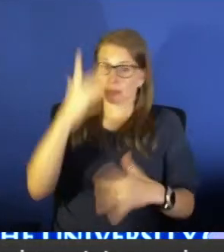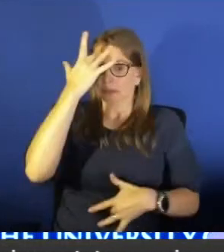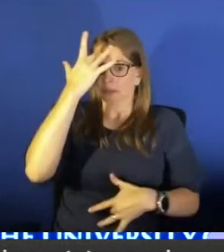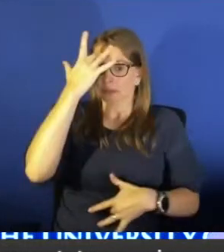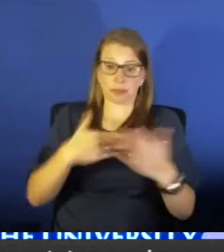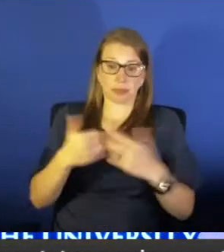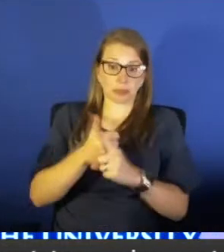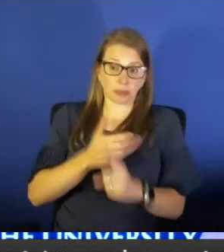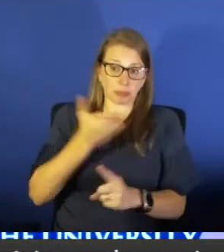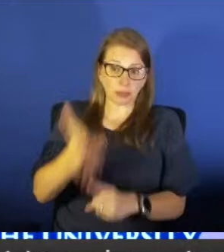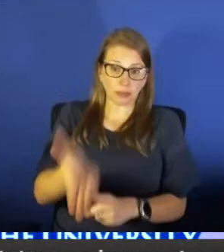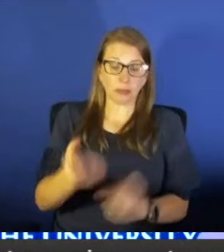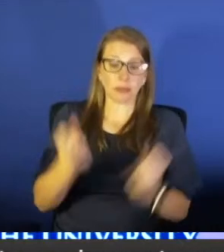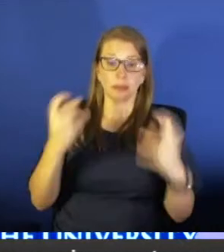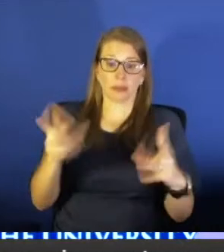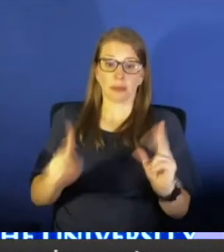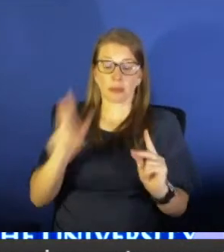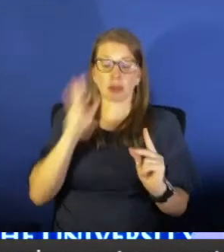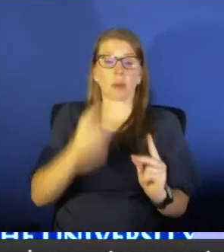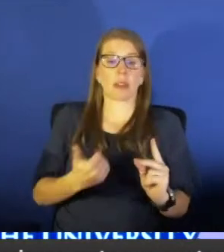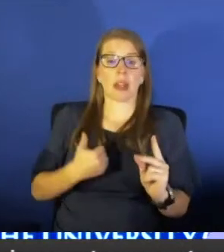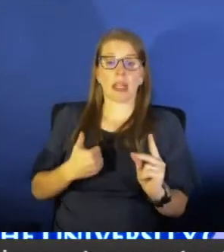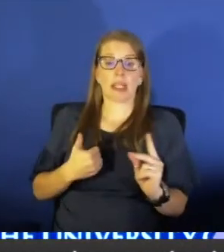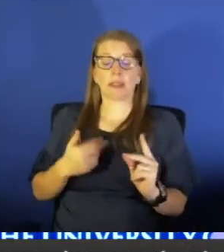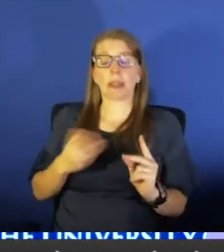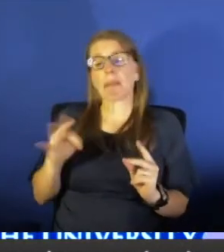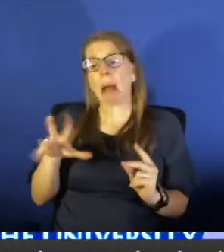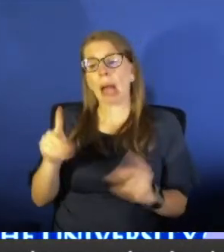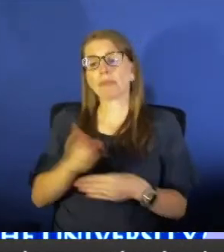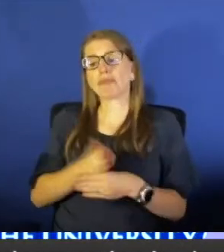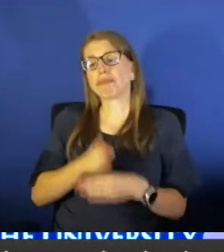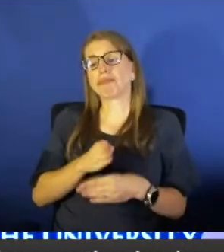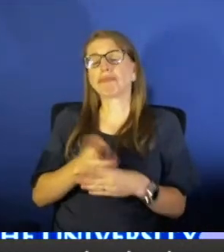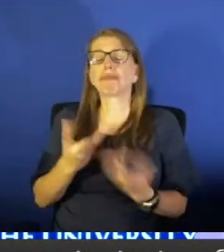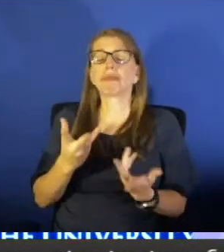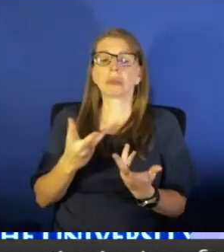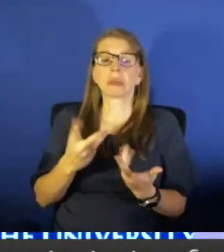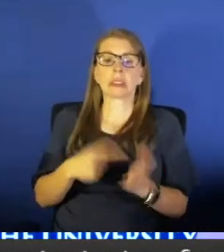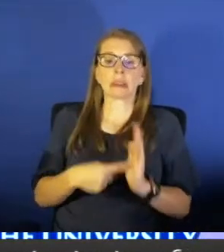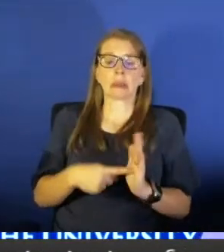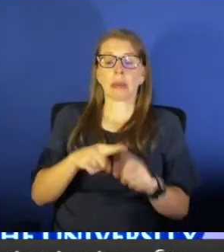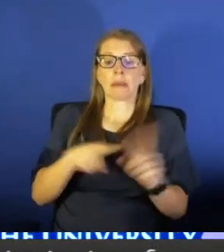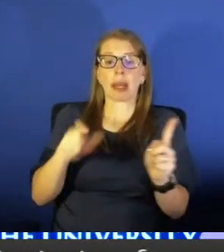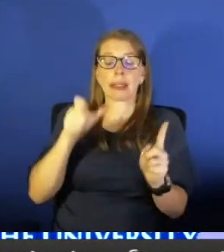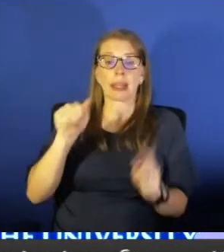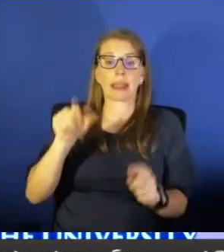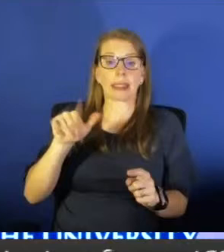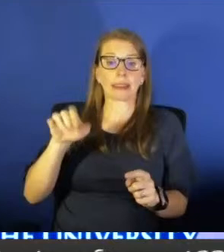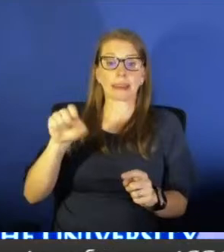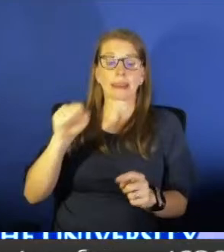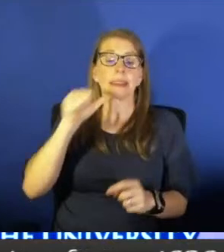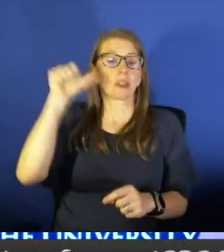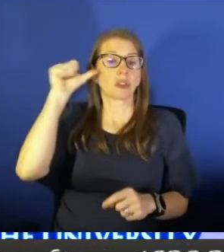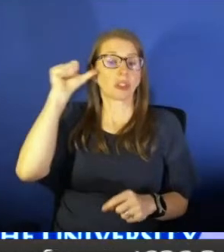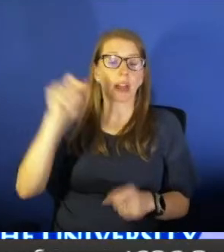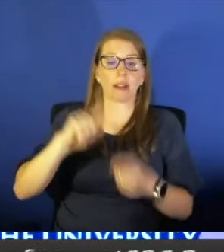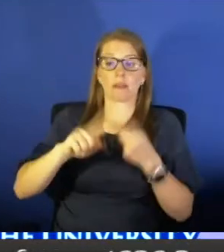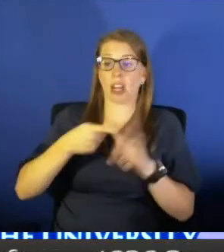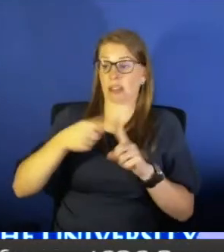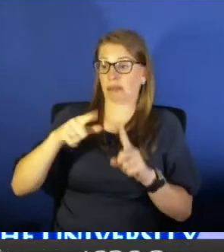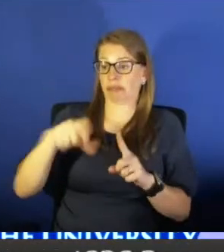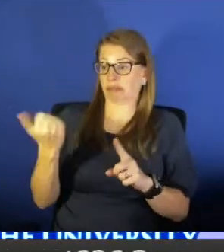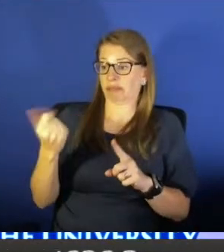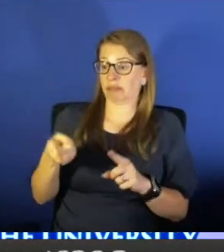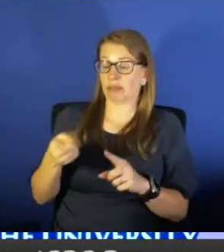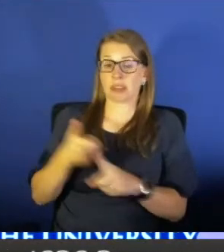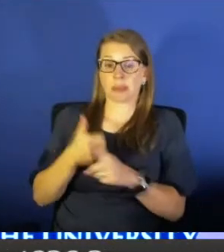lot of people will have very mild symptoms, but we heard from Alexis yesterday, and I had another friend who is a hospitalist here who had it